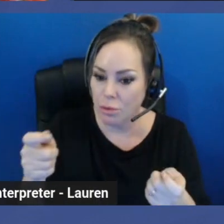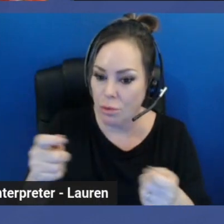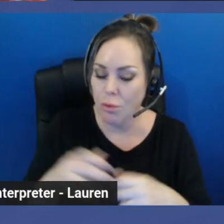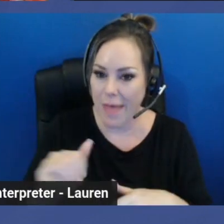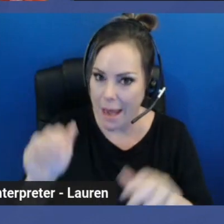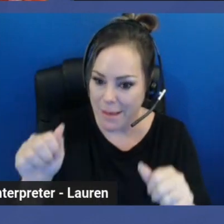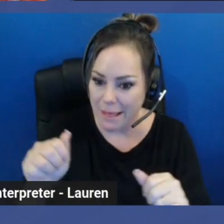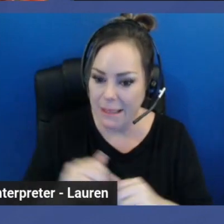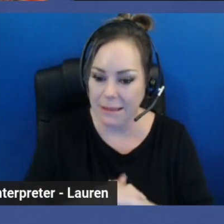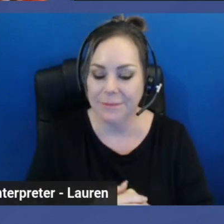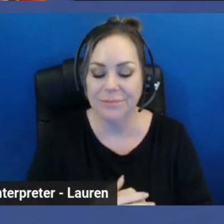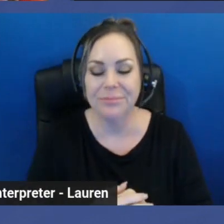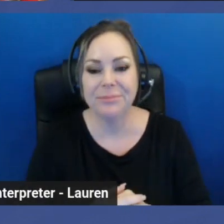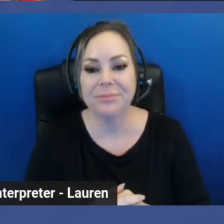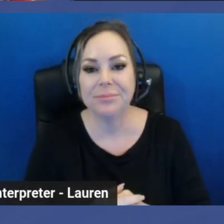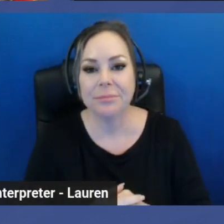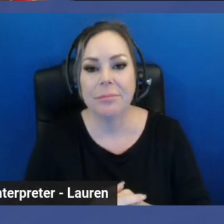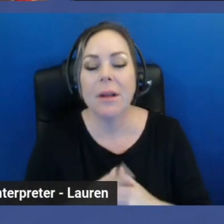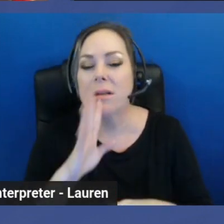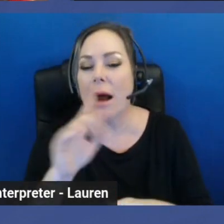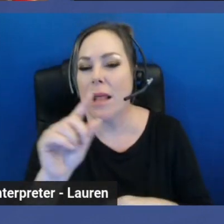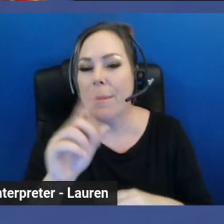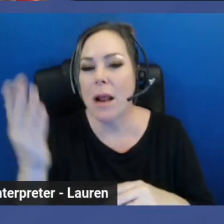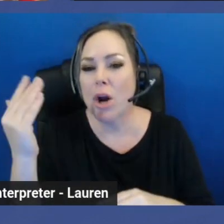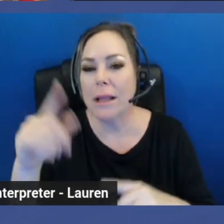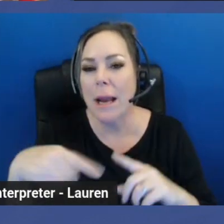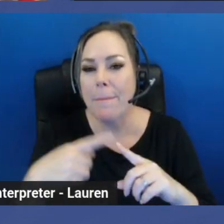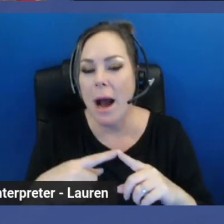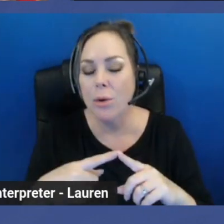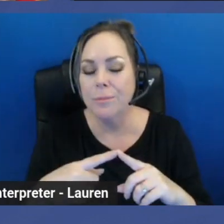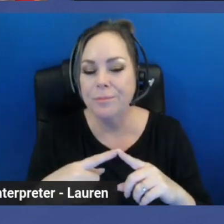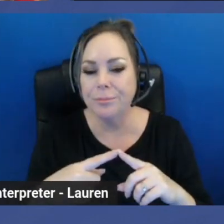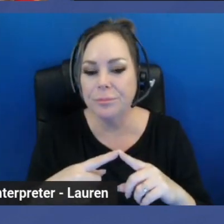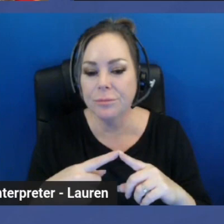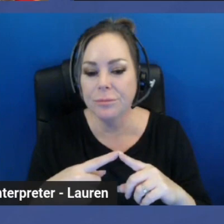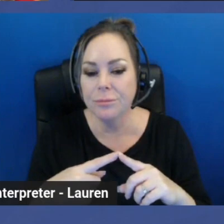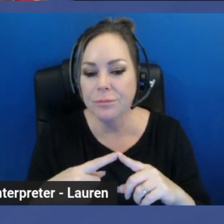that ability. We talked a little bit earlier about